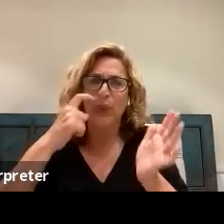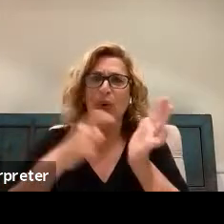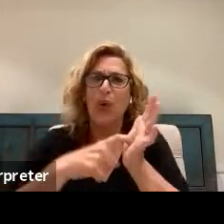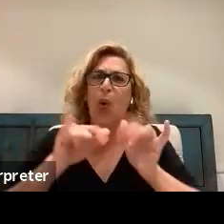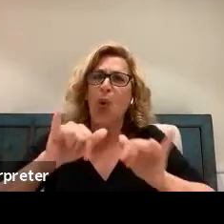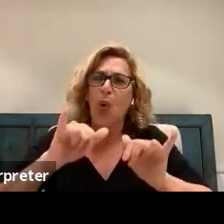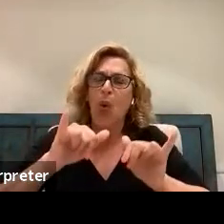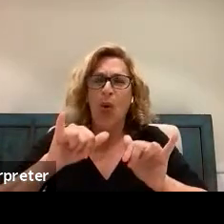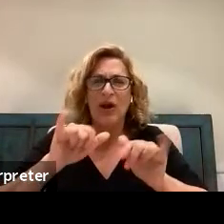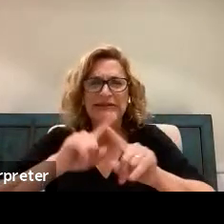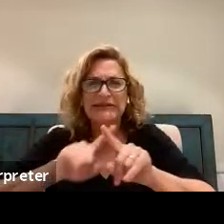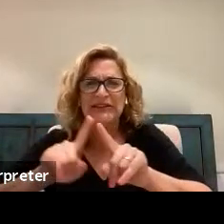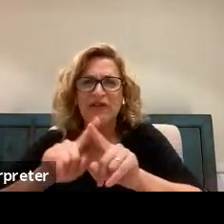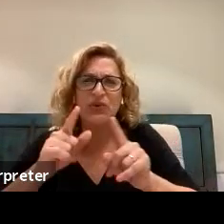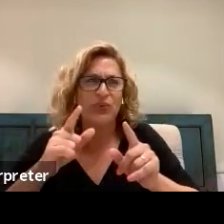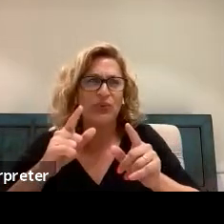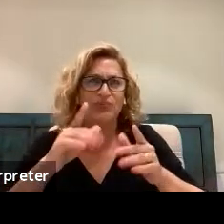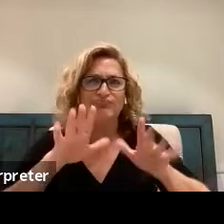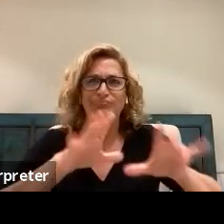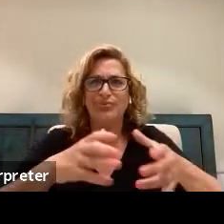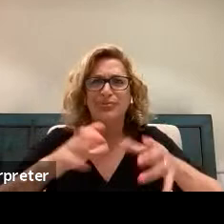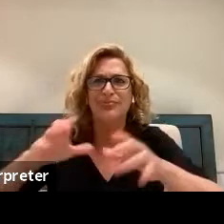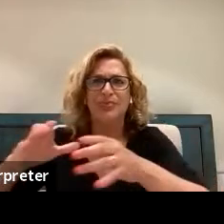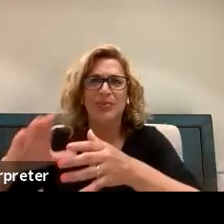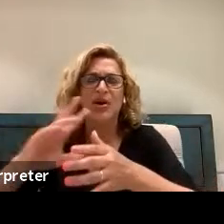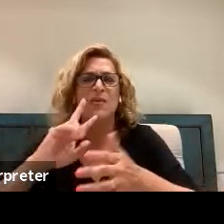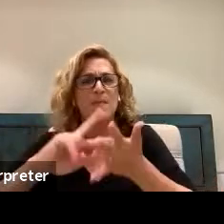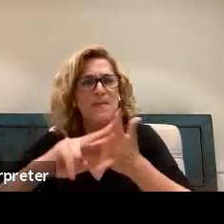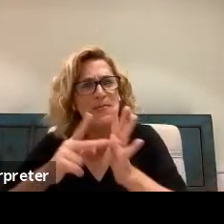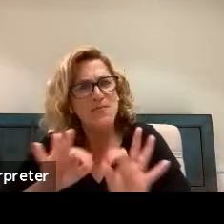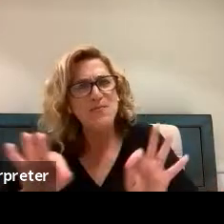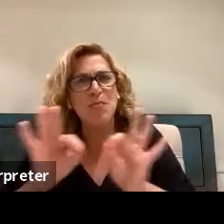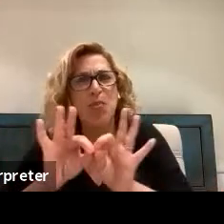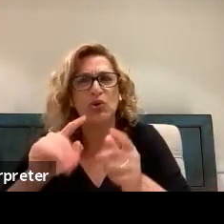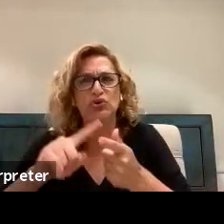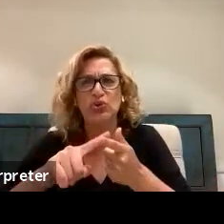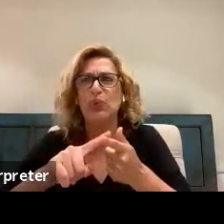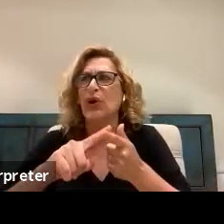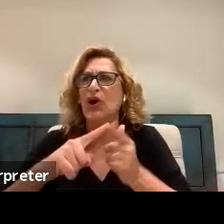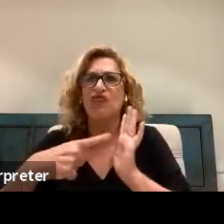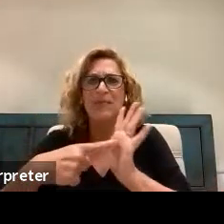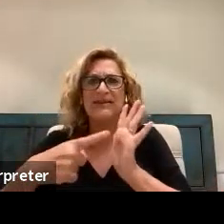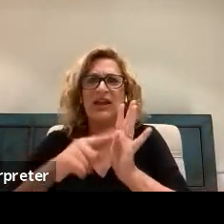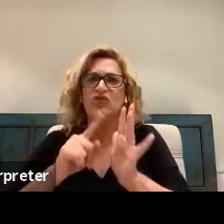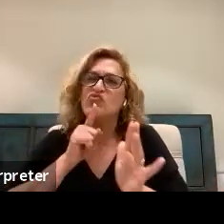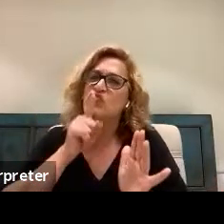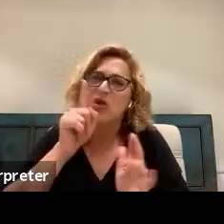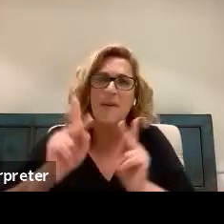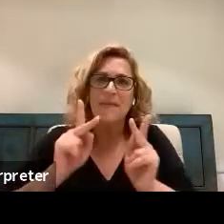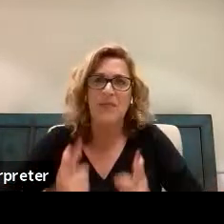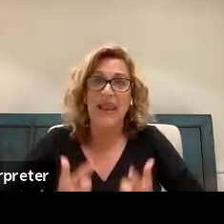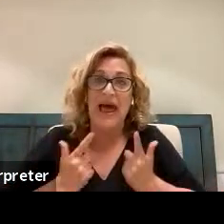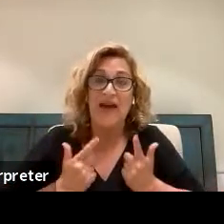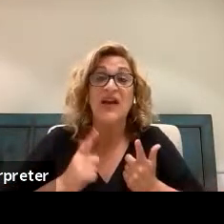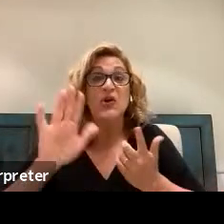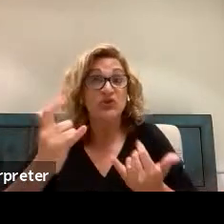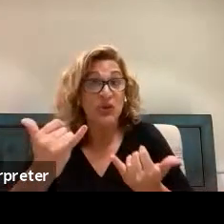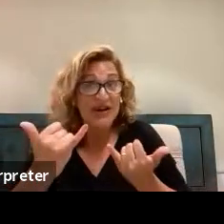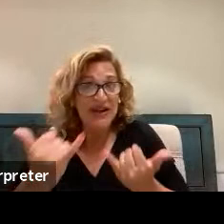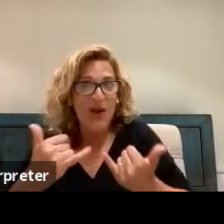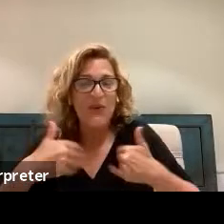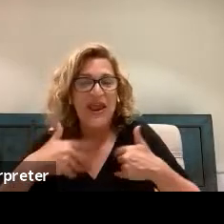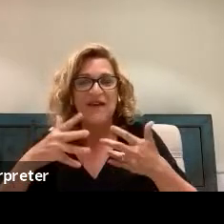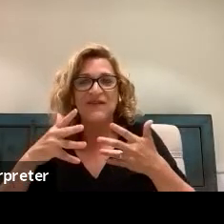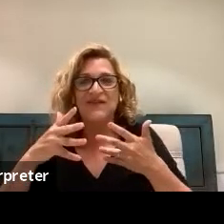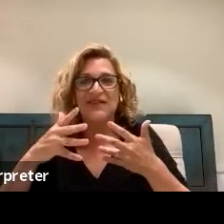right, real people's lives. Okay, so please drop your questions in. We're about 10 minutes out still, or maybe 9 minutes now. So